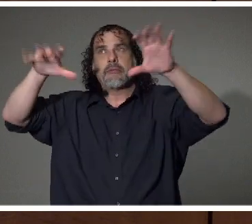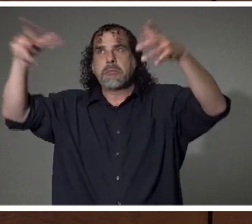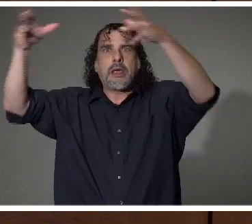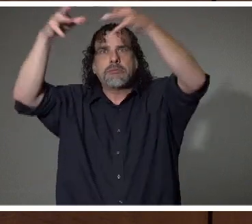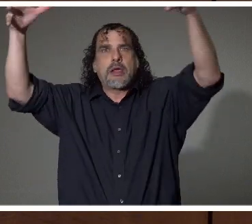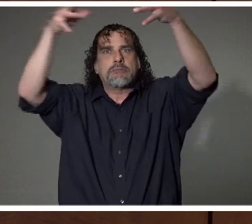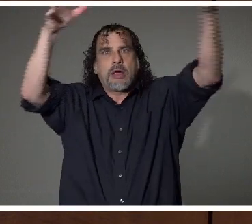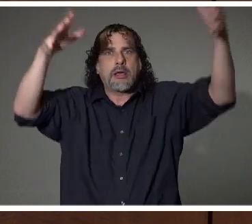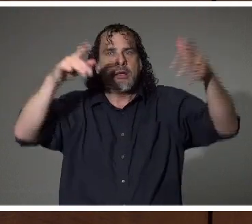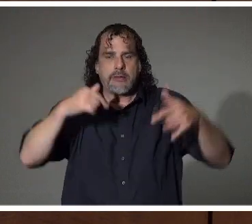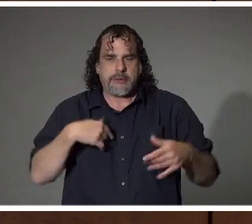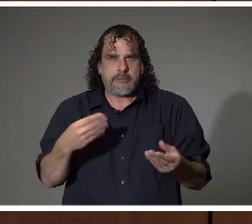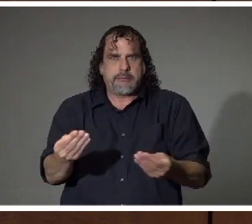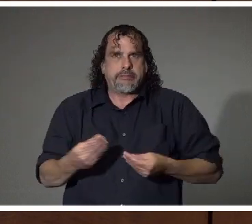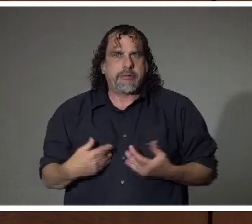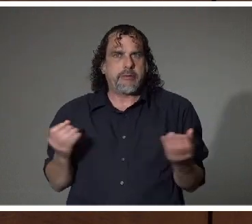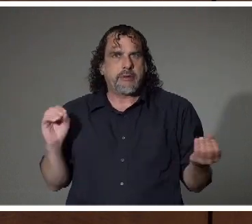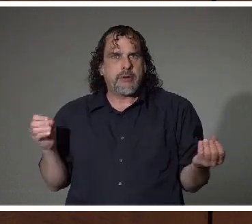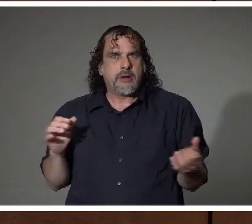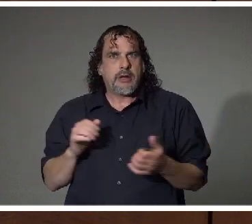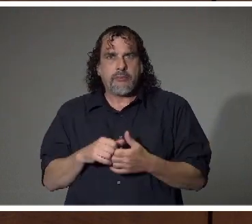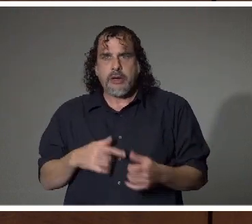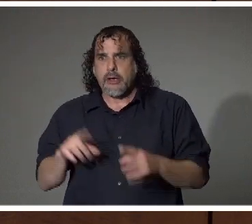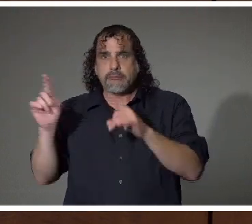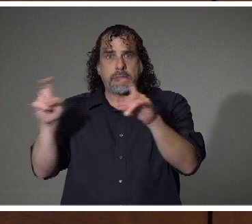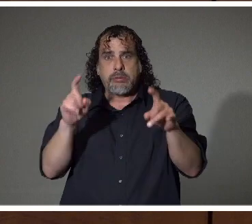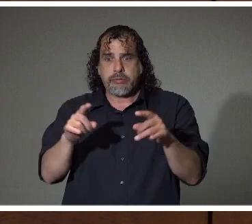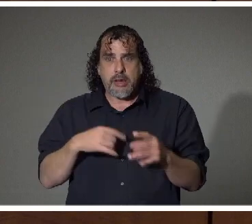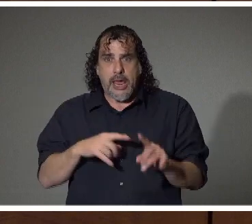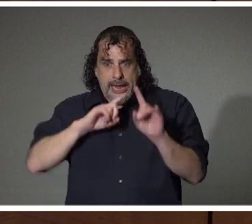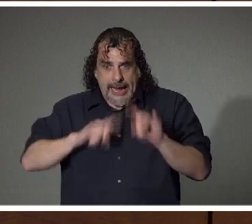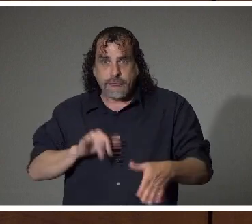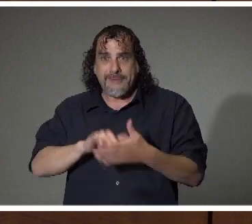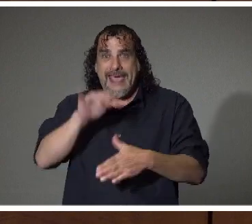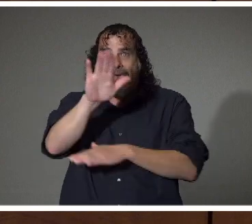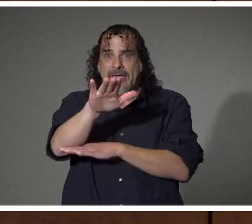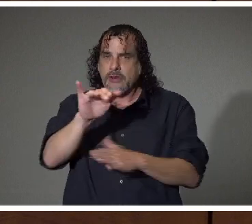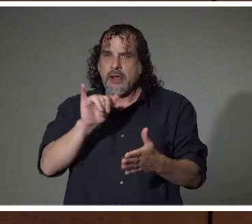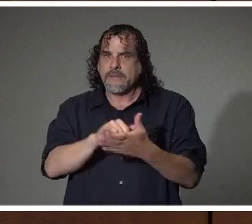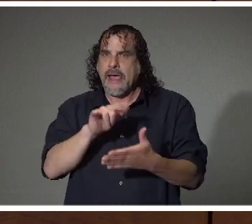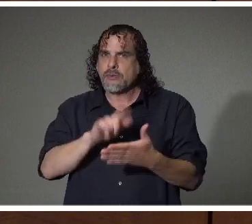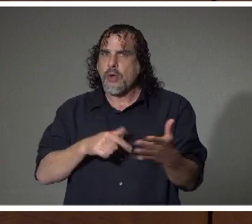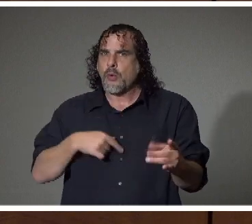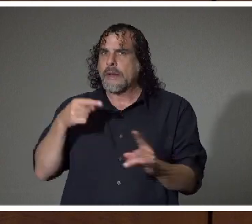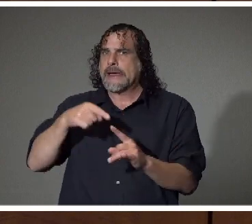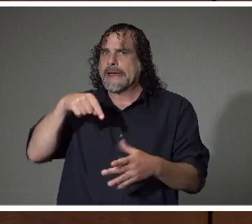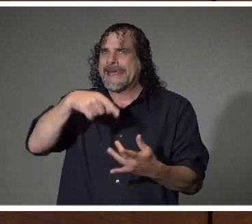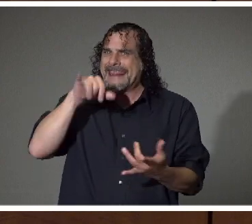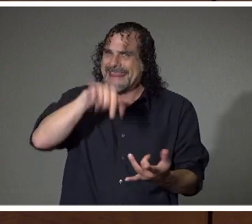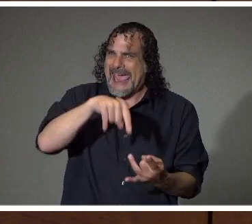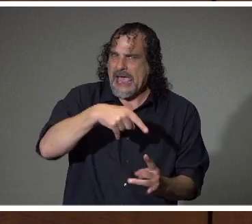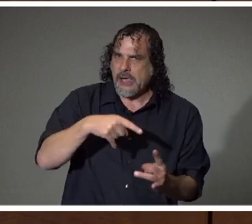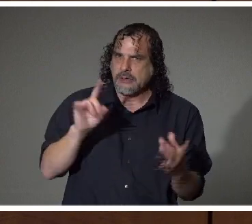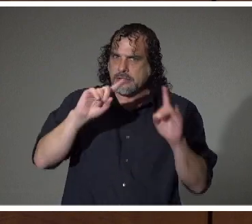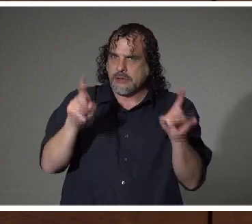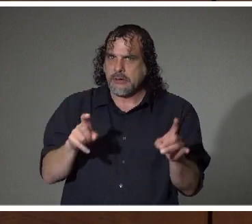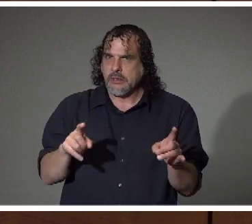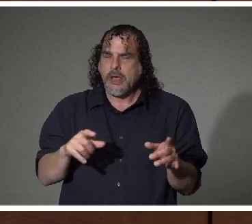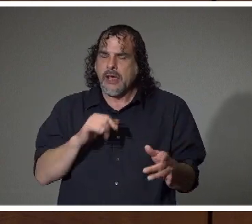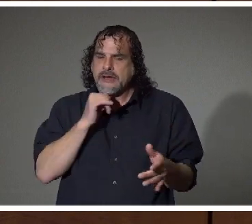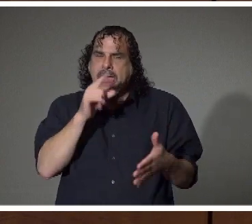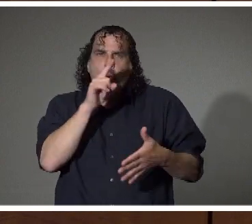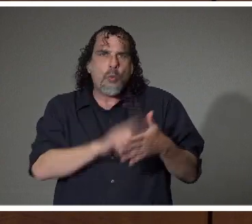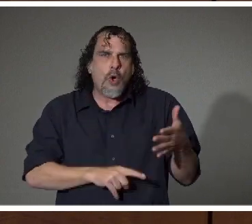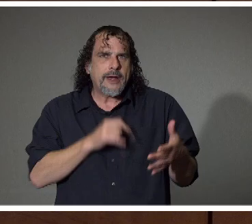an outbreak and go in the same day and test everybody and have a result that afternoon, that's what we need. A lot of it's the what and not the